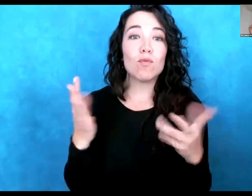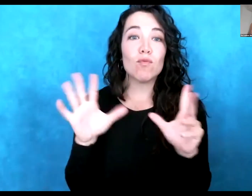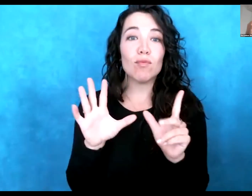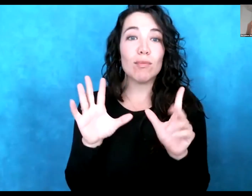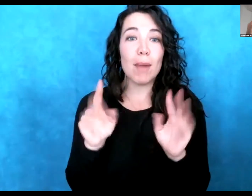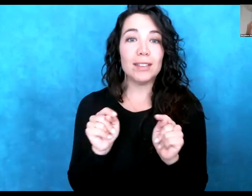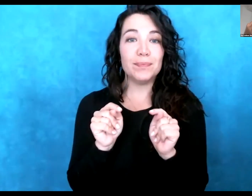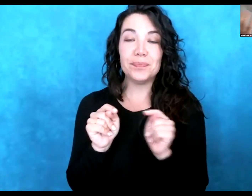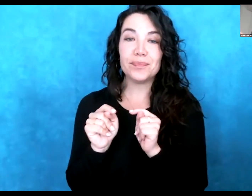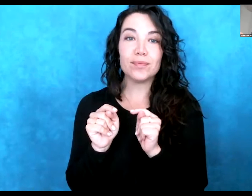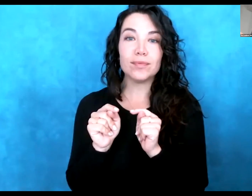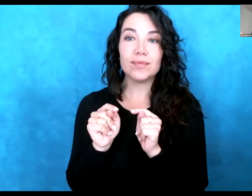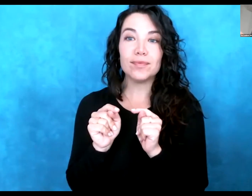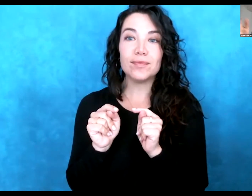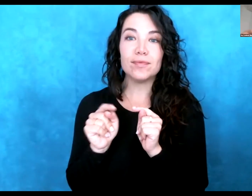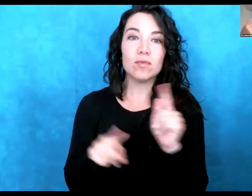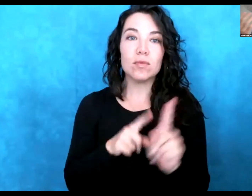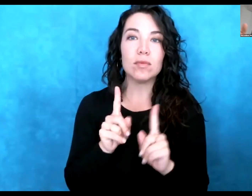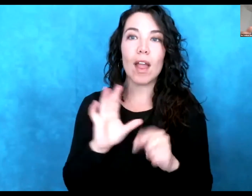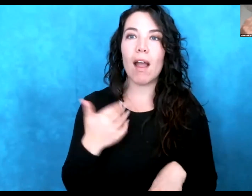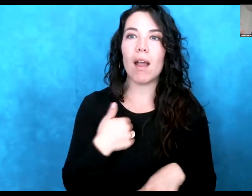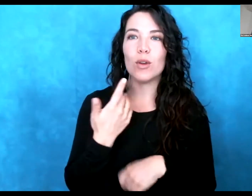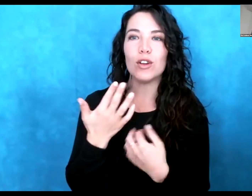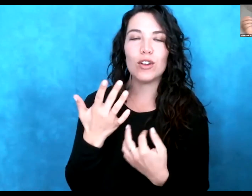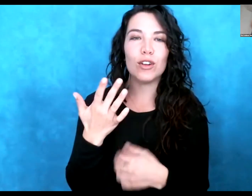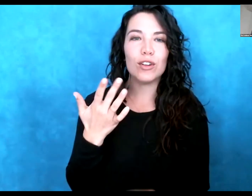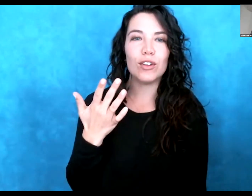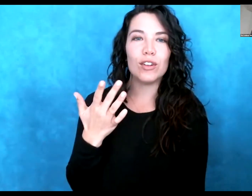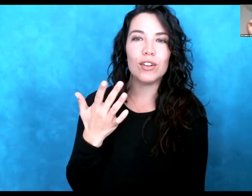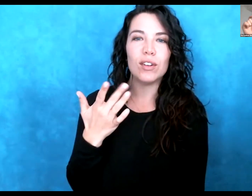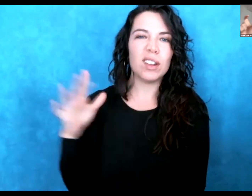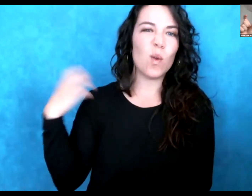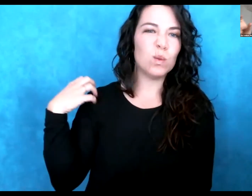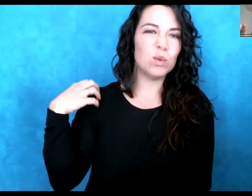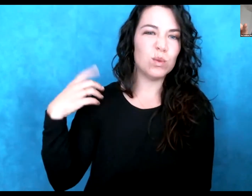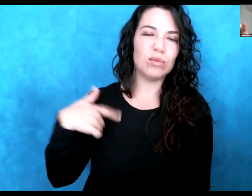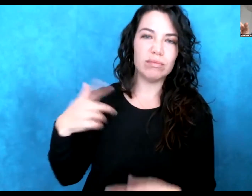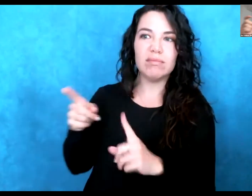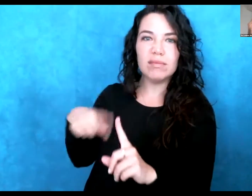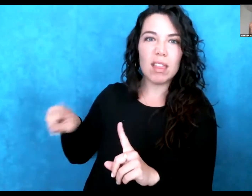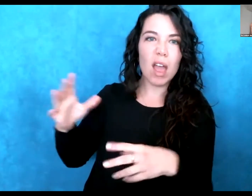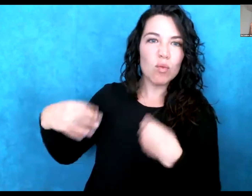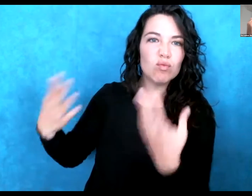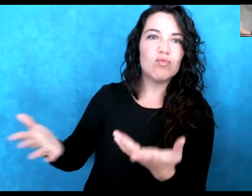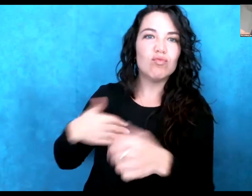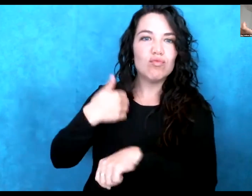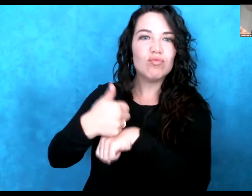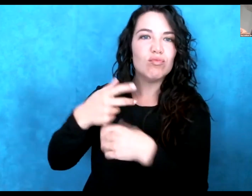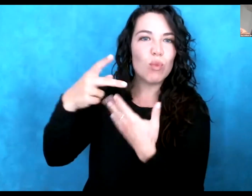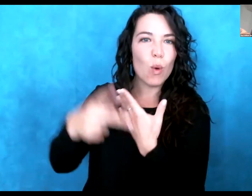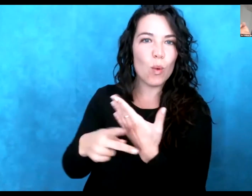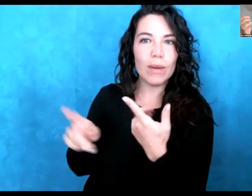such, in our term, we call them the coaches. These are the people who deliver the program. They are the vital ingredient. And if we could build